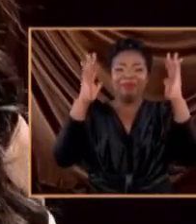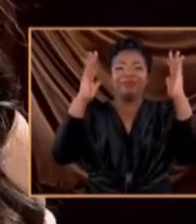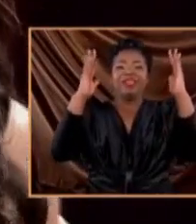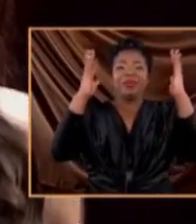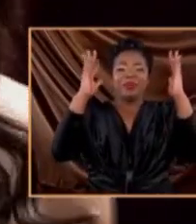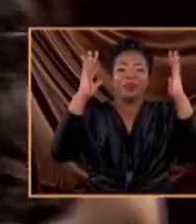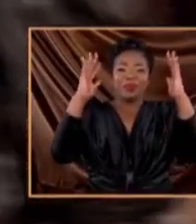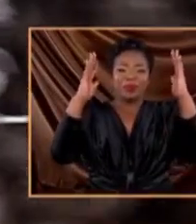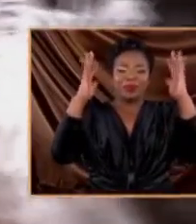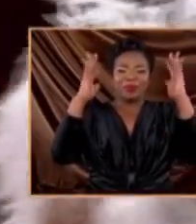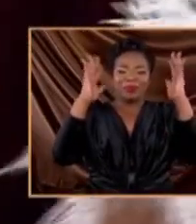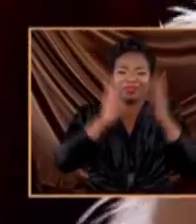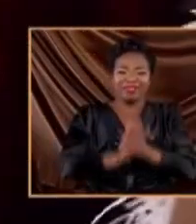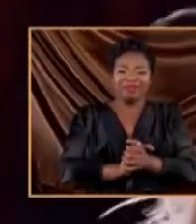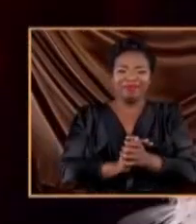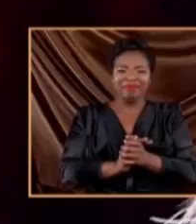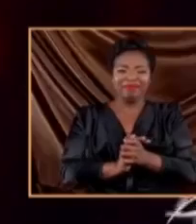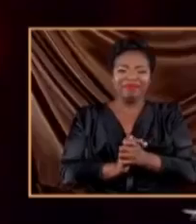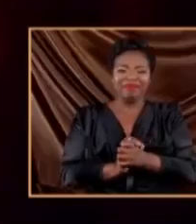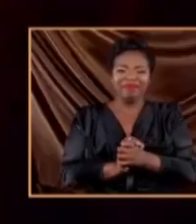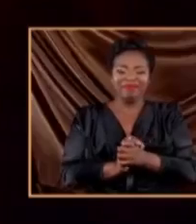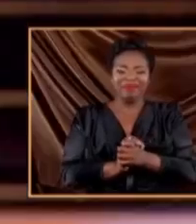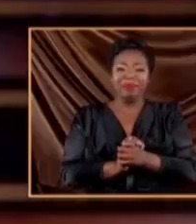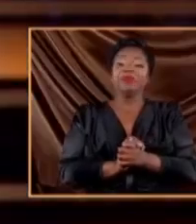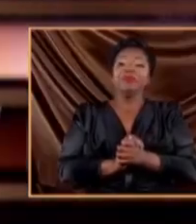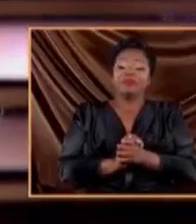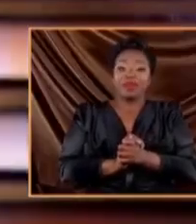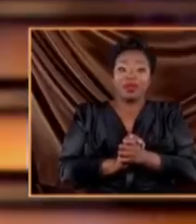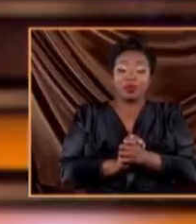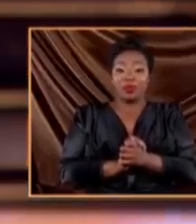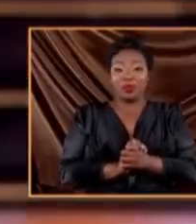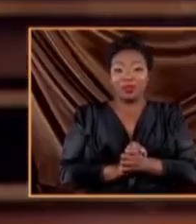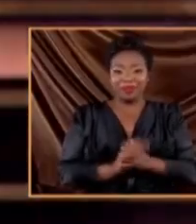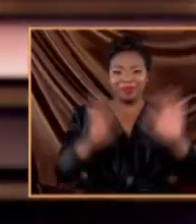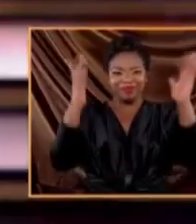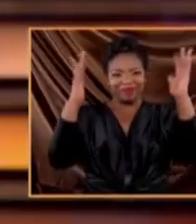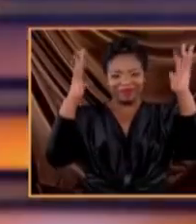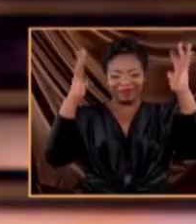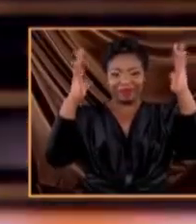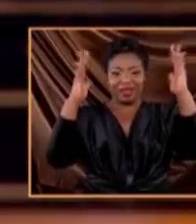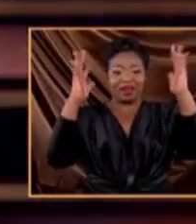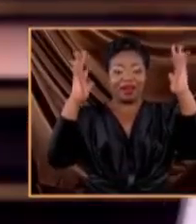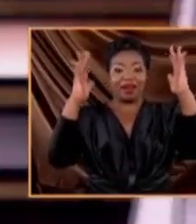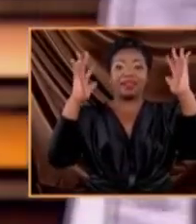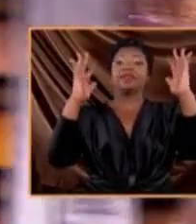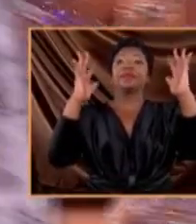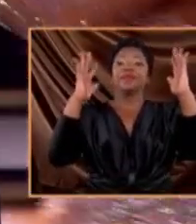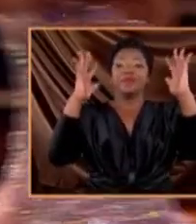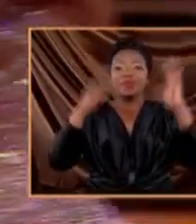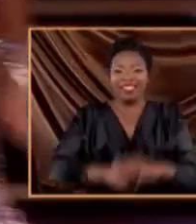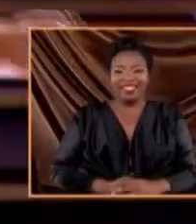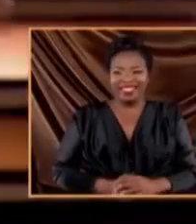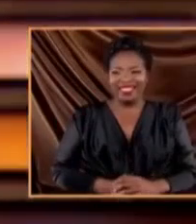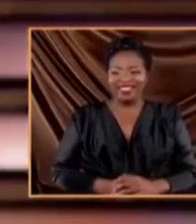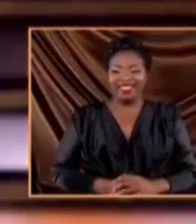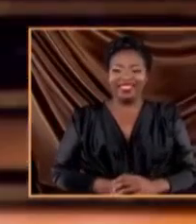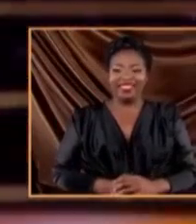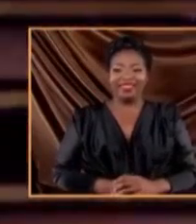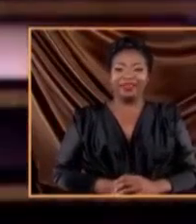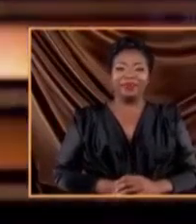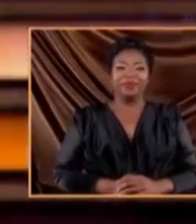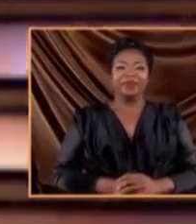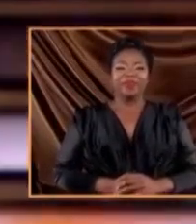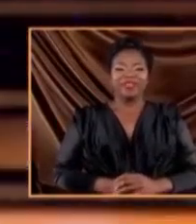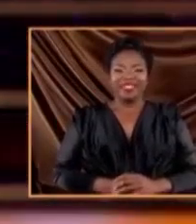be provided with as part of the recommendations of the Rights of Persons with Disabilities Act provided in South Africa,